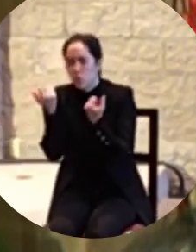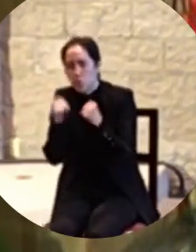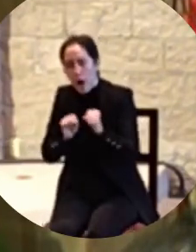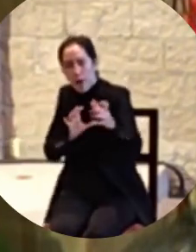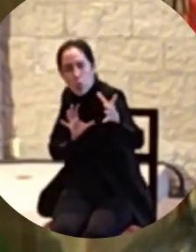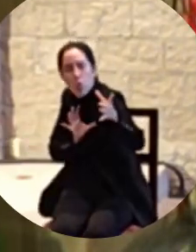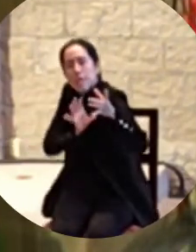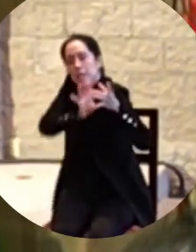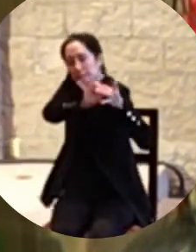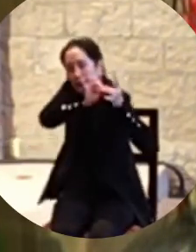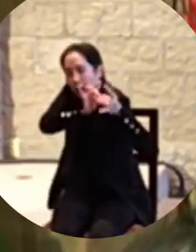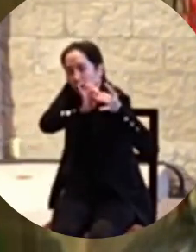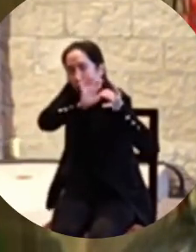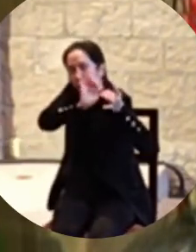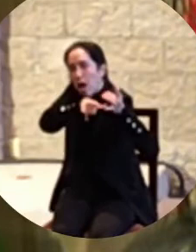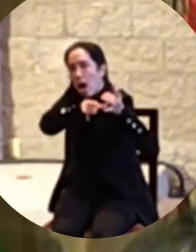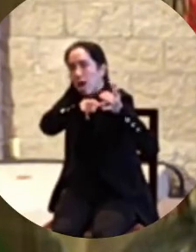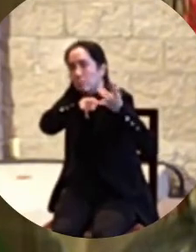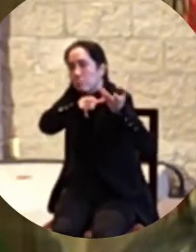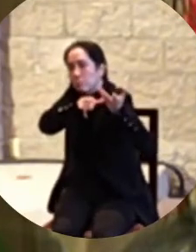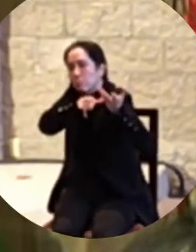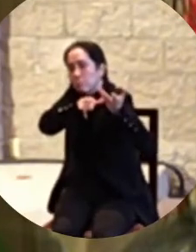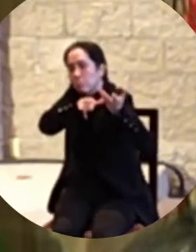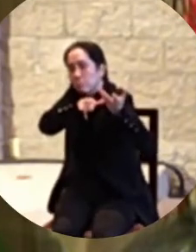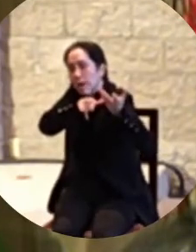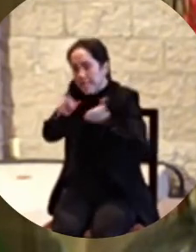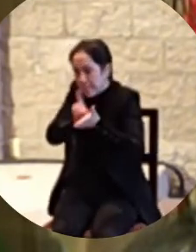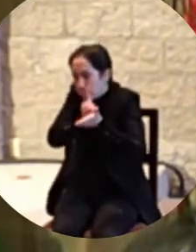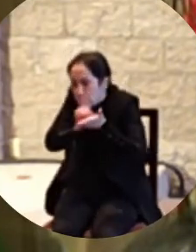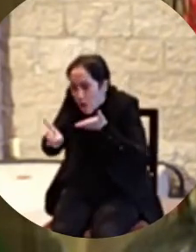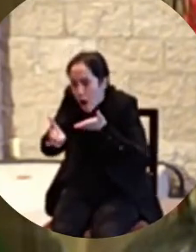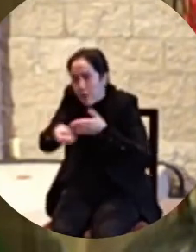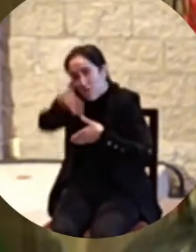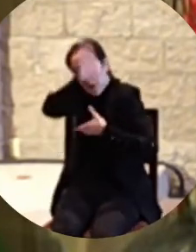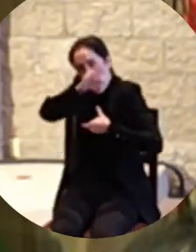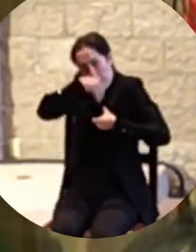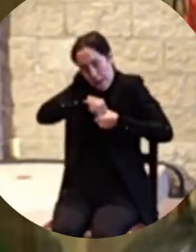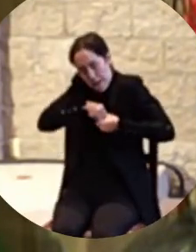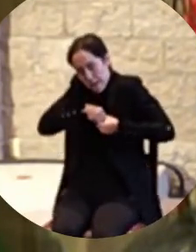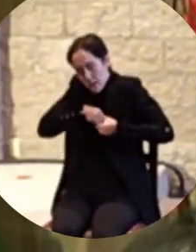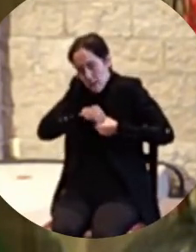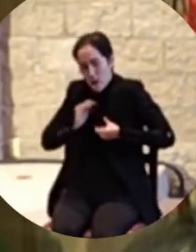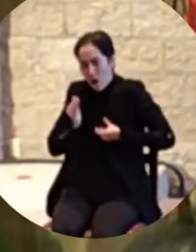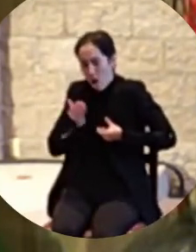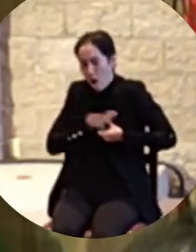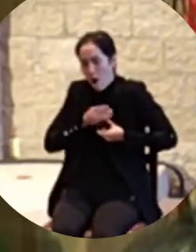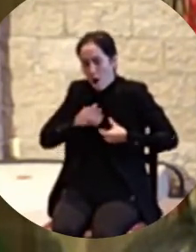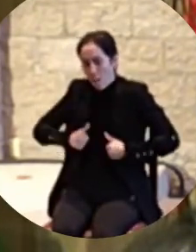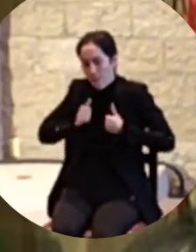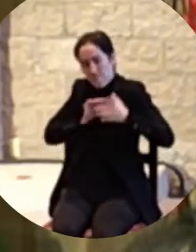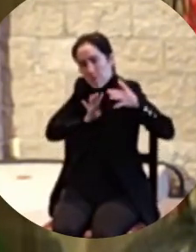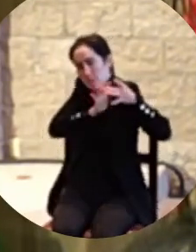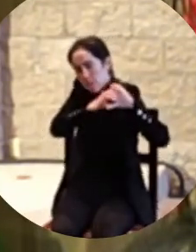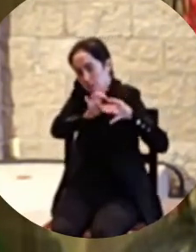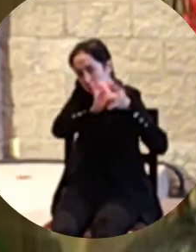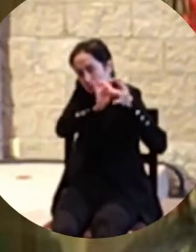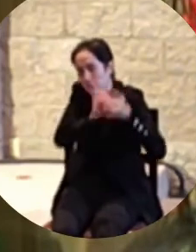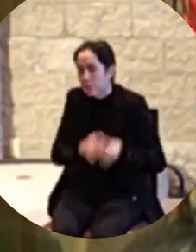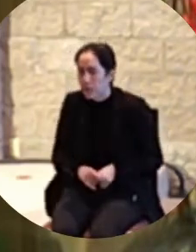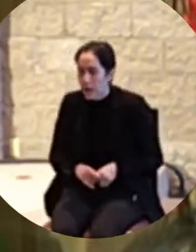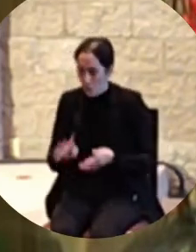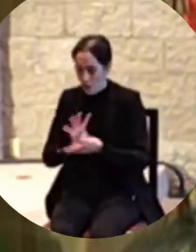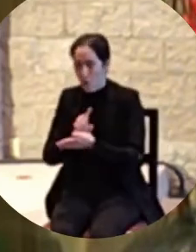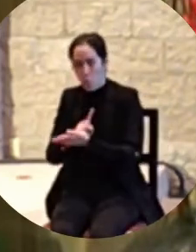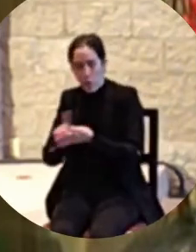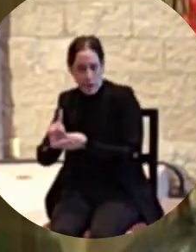divine presence and experience that divine presence. And then on week 4, we talked about sacred service and